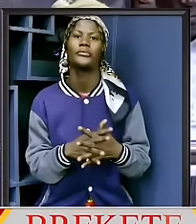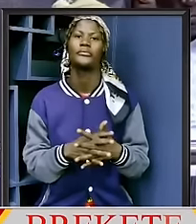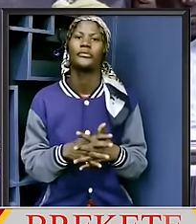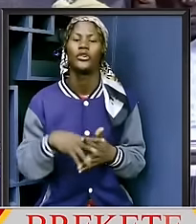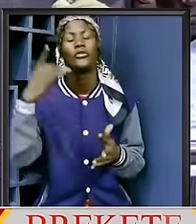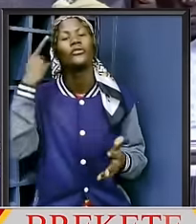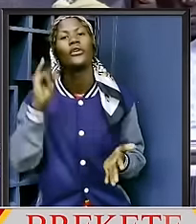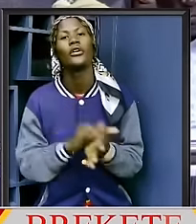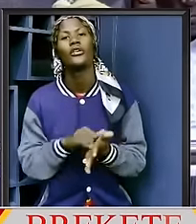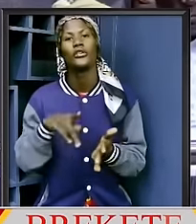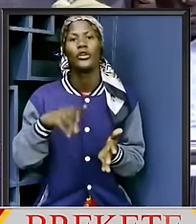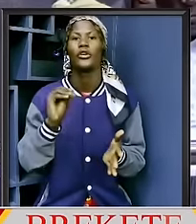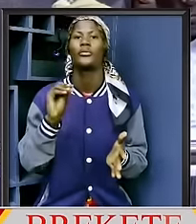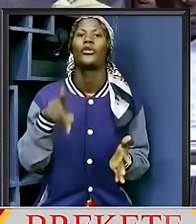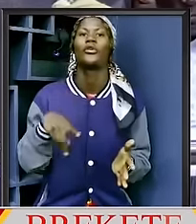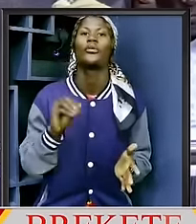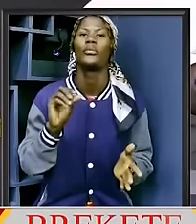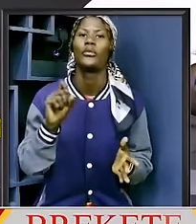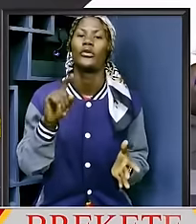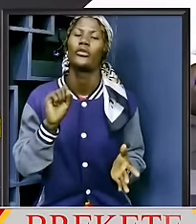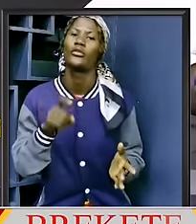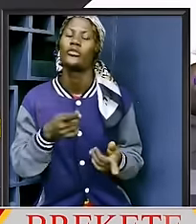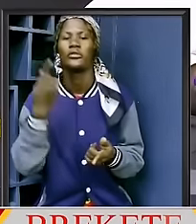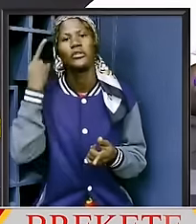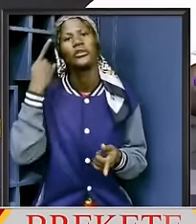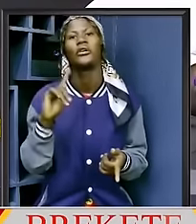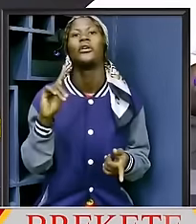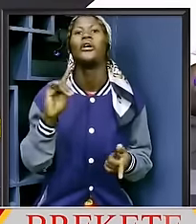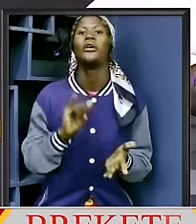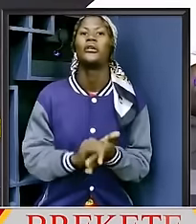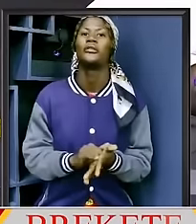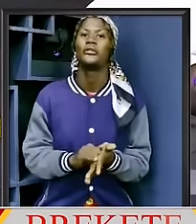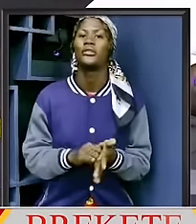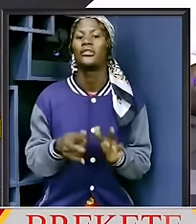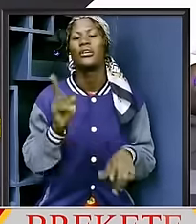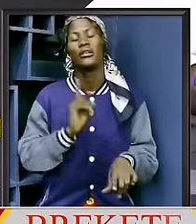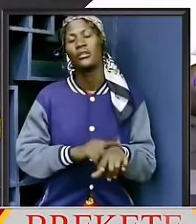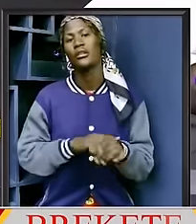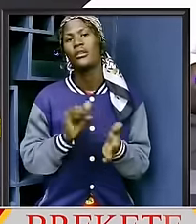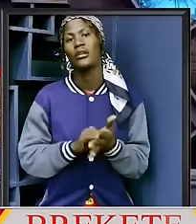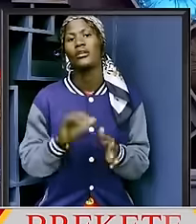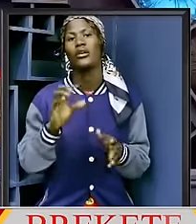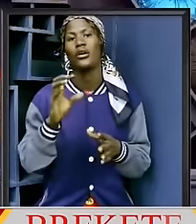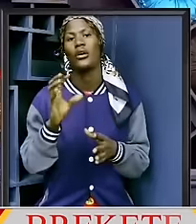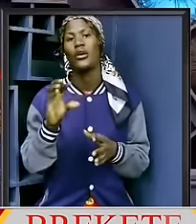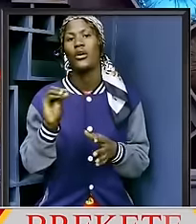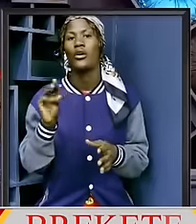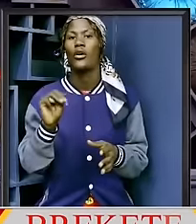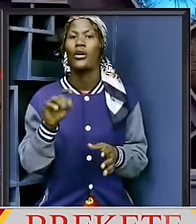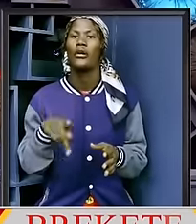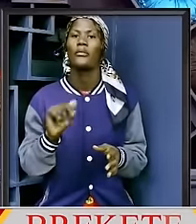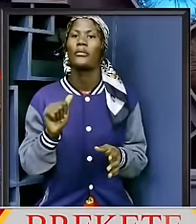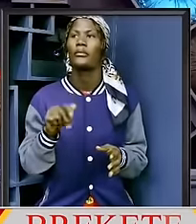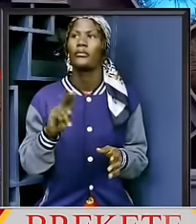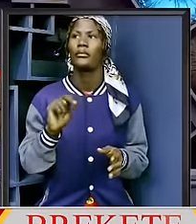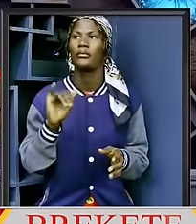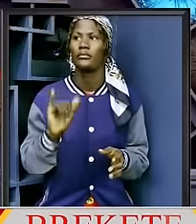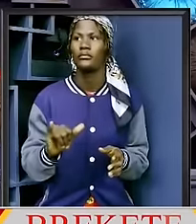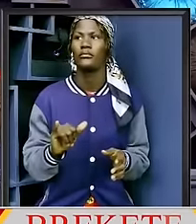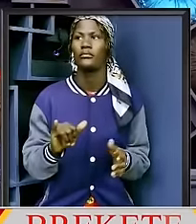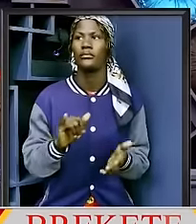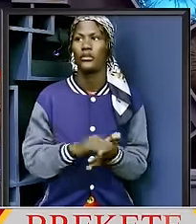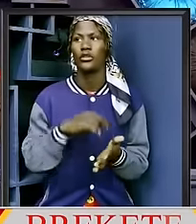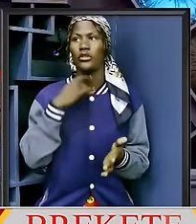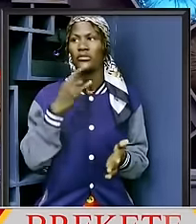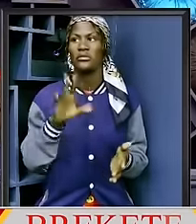it for the purpose of receiving the money then. But you get any time where the company say they won't give you the POS, you say no?